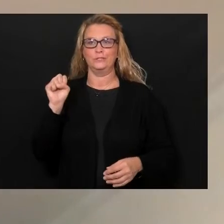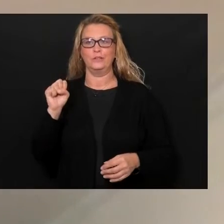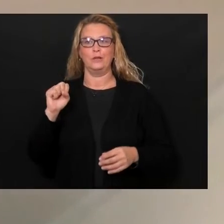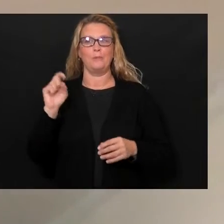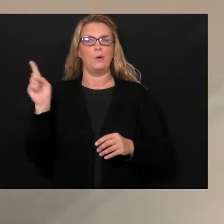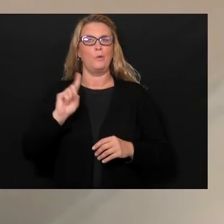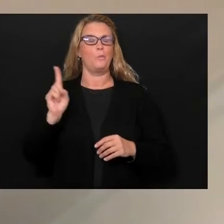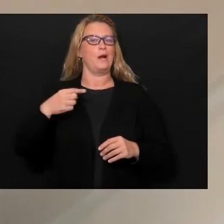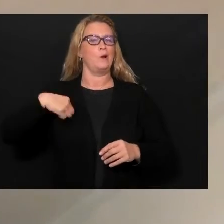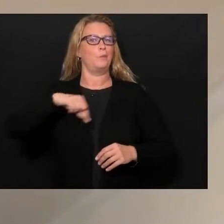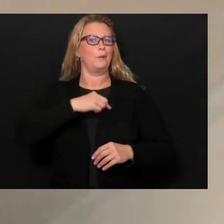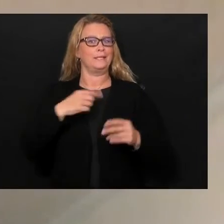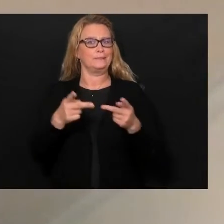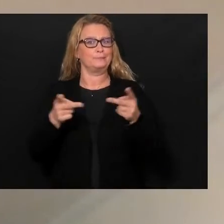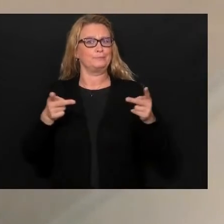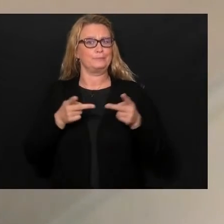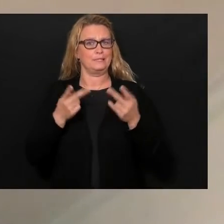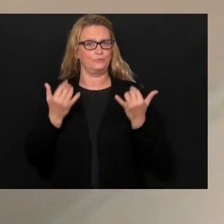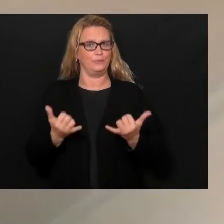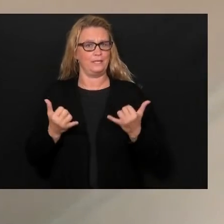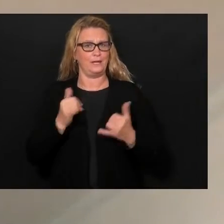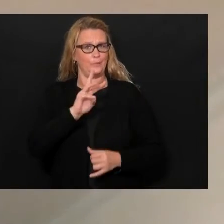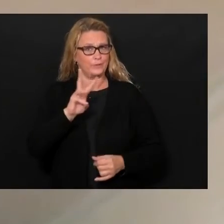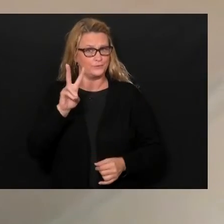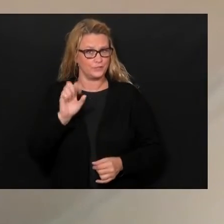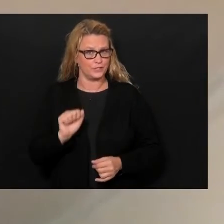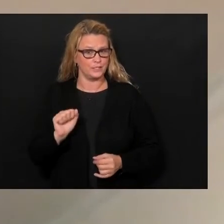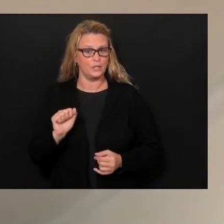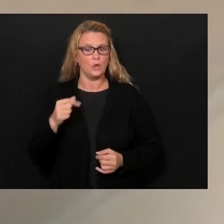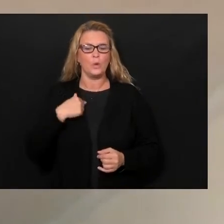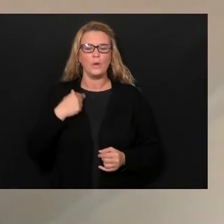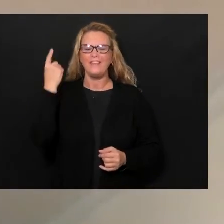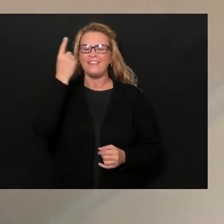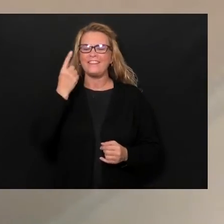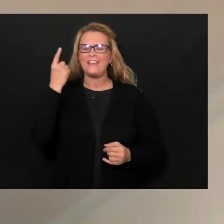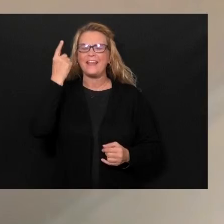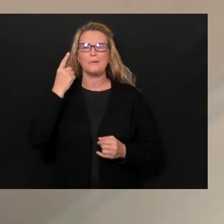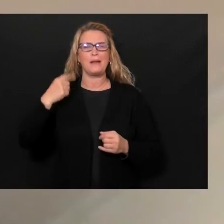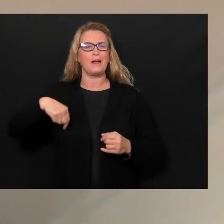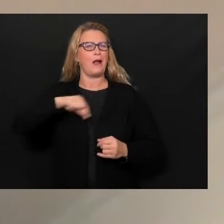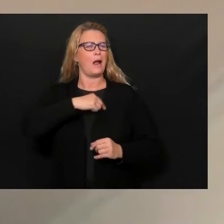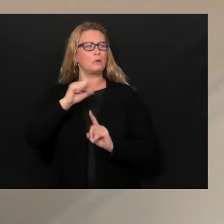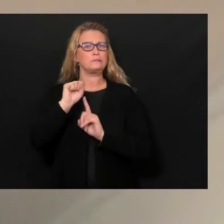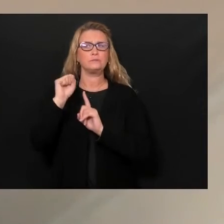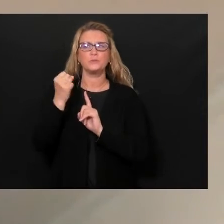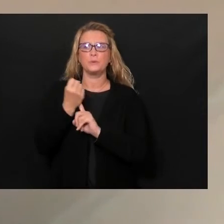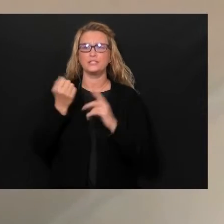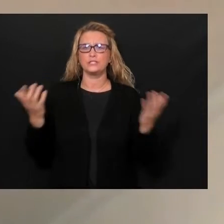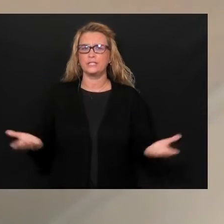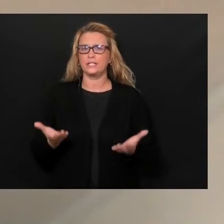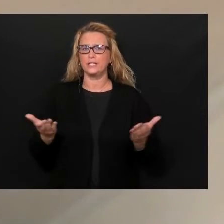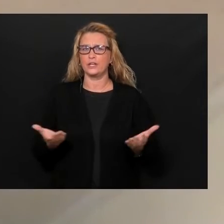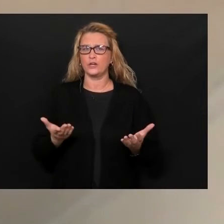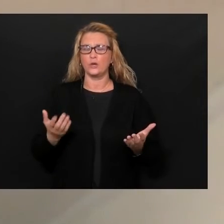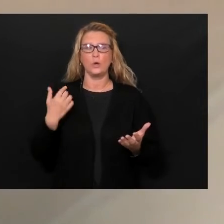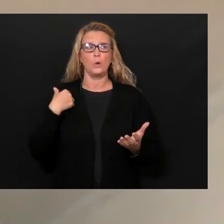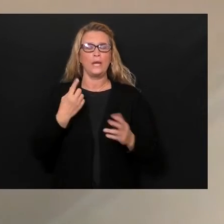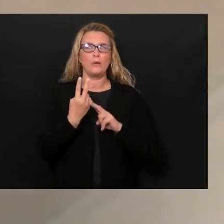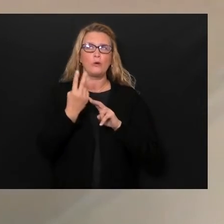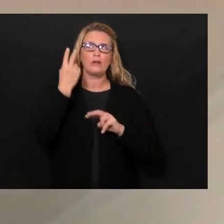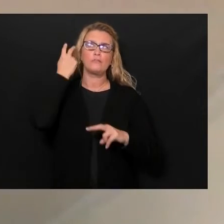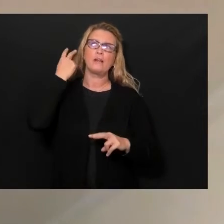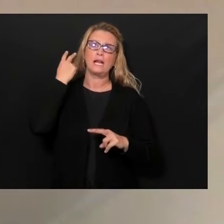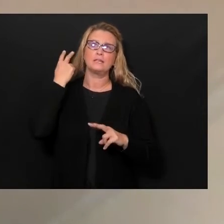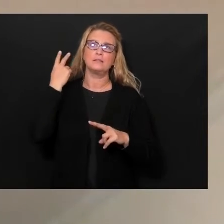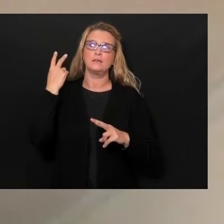we are right now. And as we think about West Virginia's status, we reflect what's going